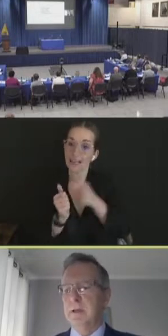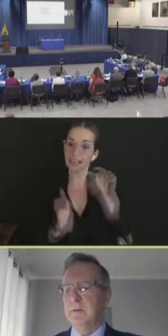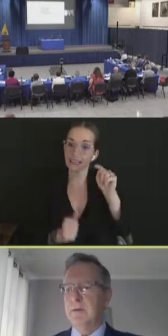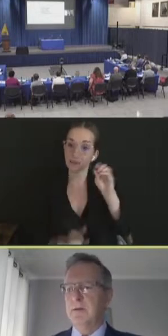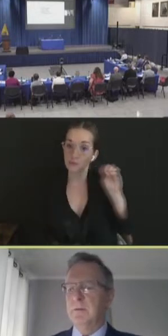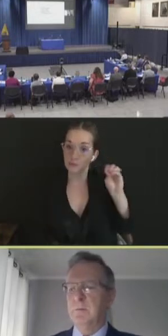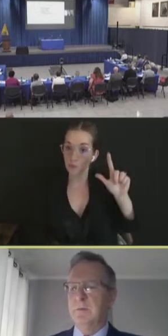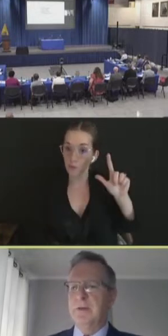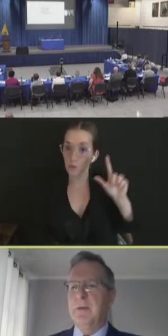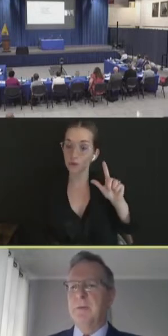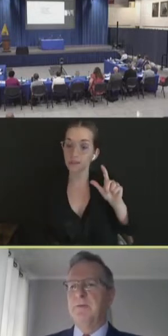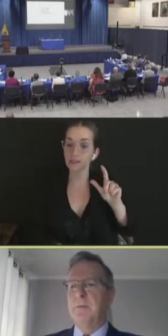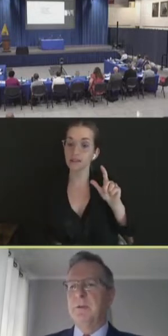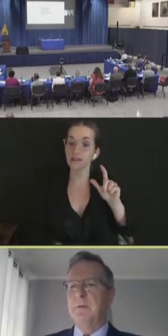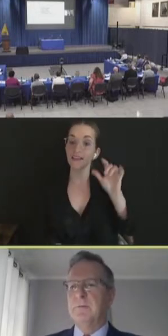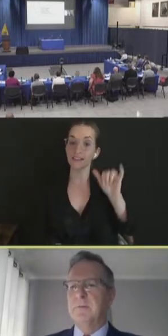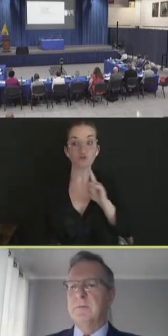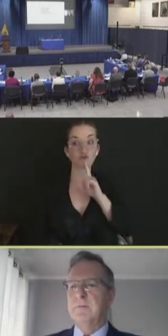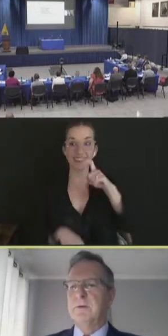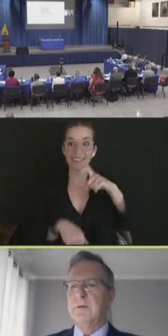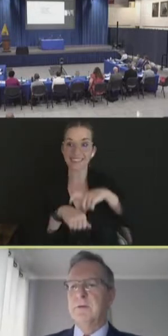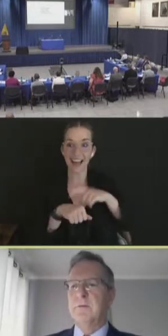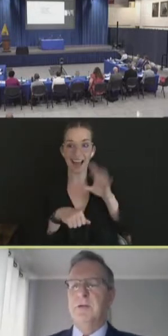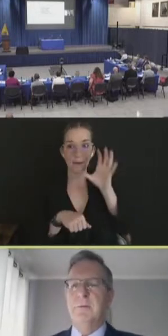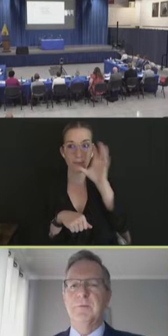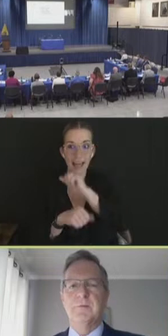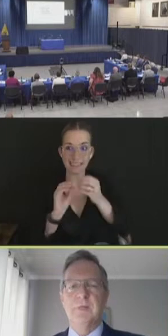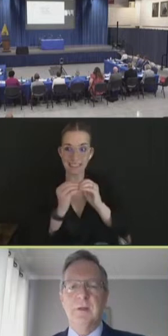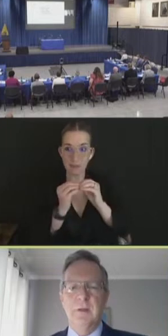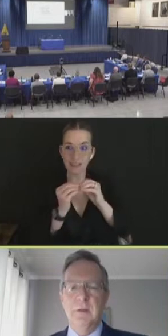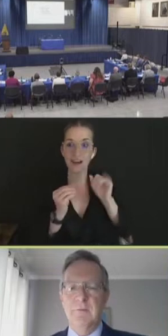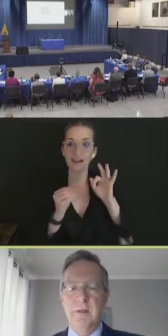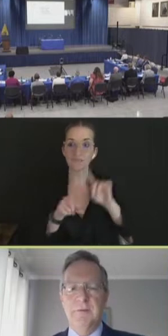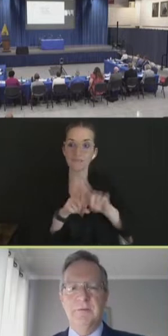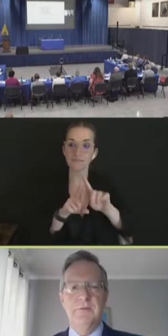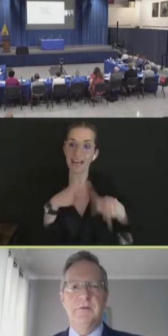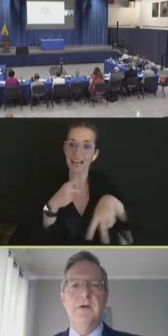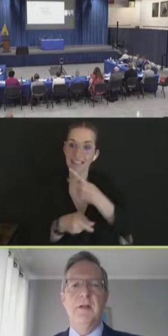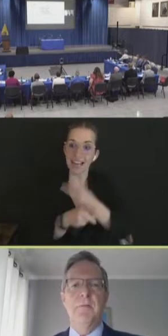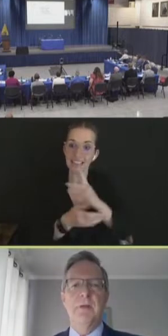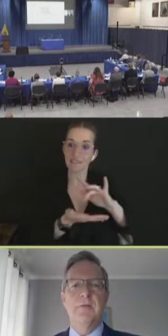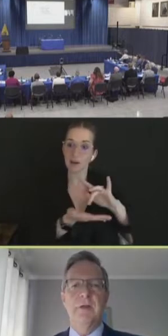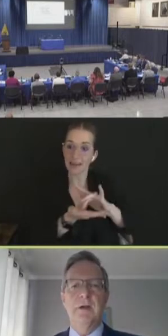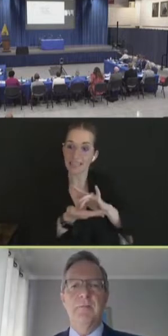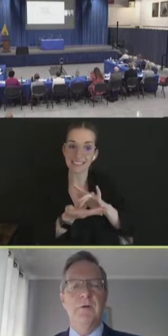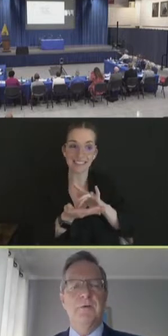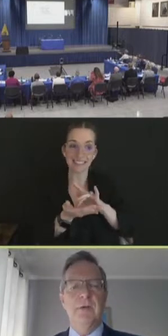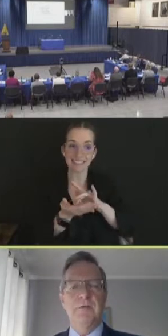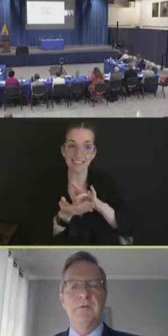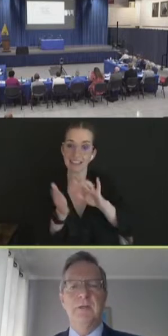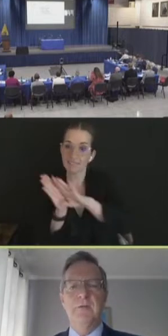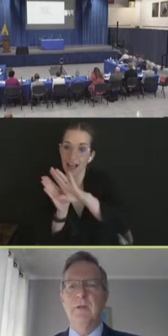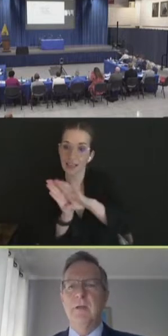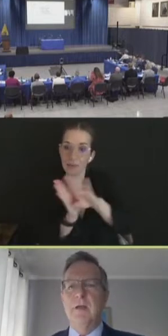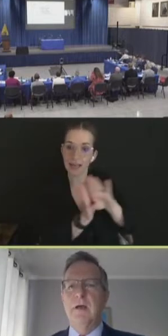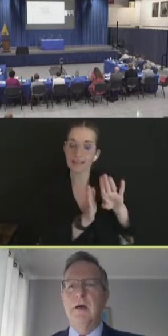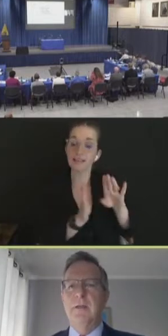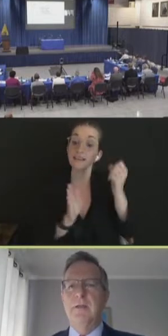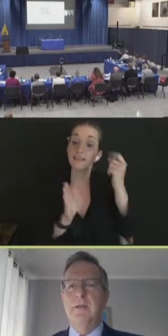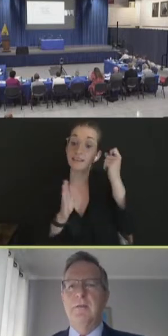a real-time estimate of different types of medicines in development. Under